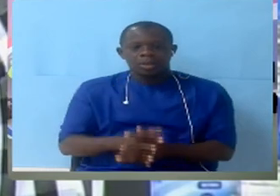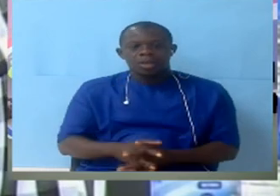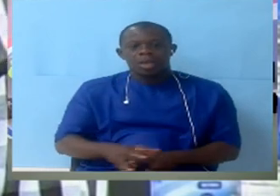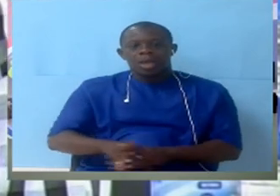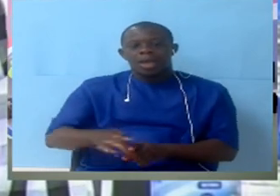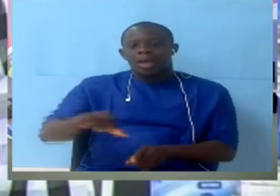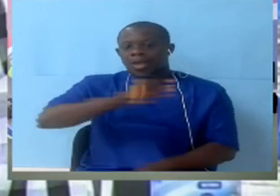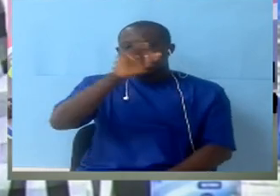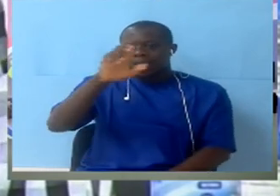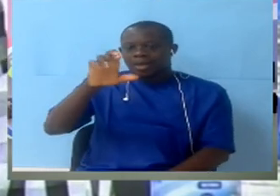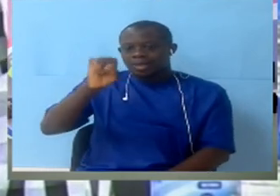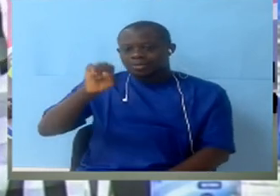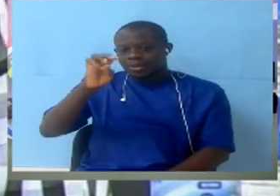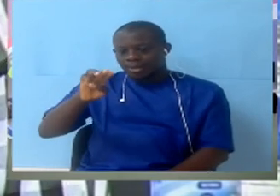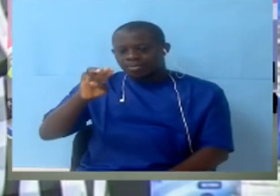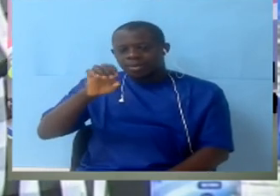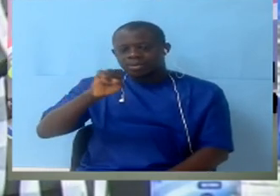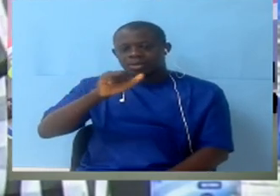Sabali.